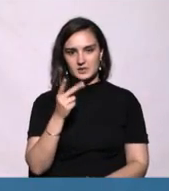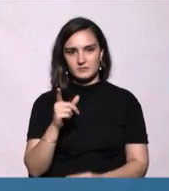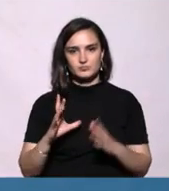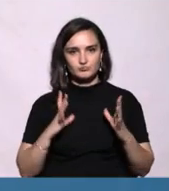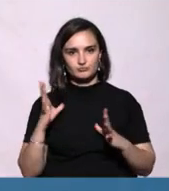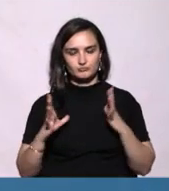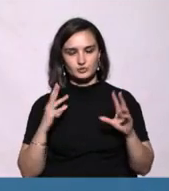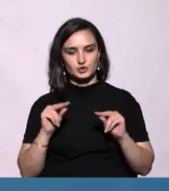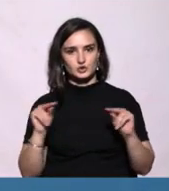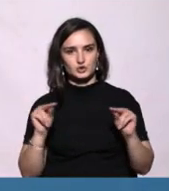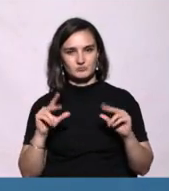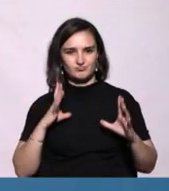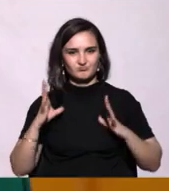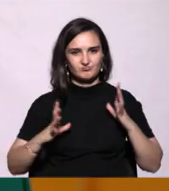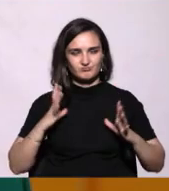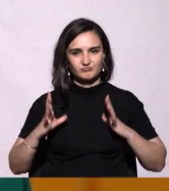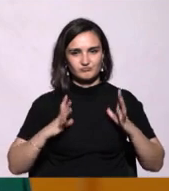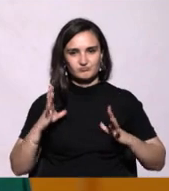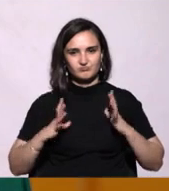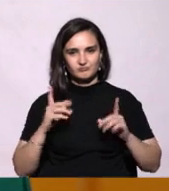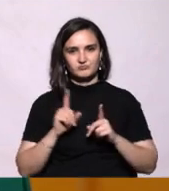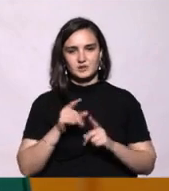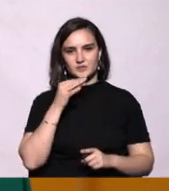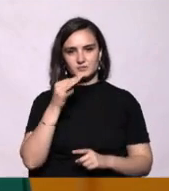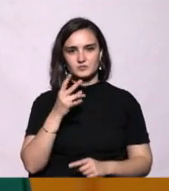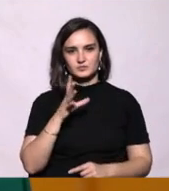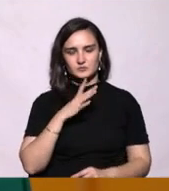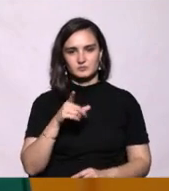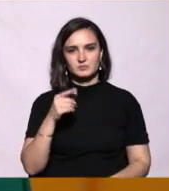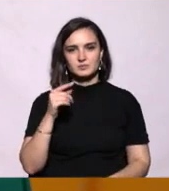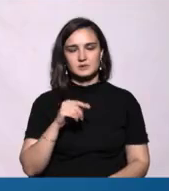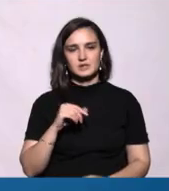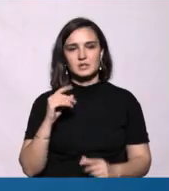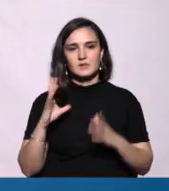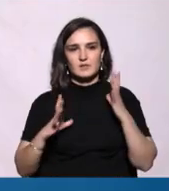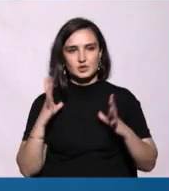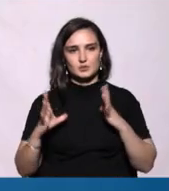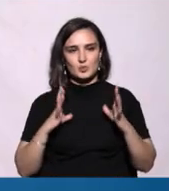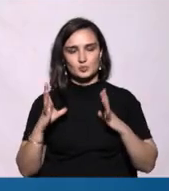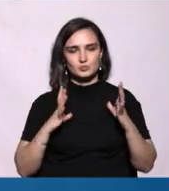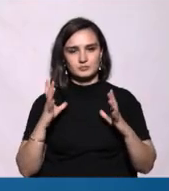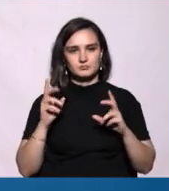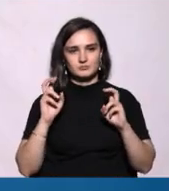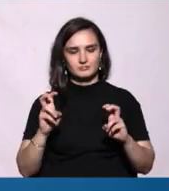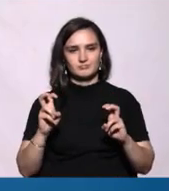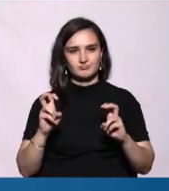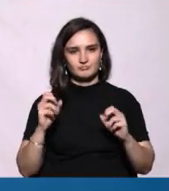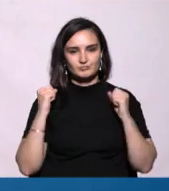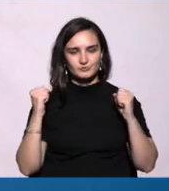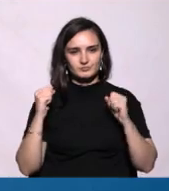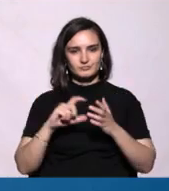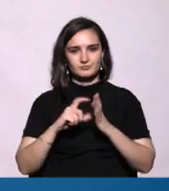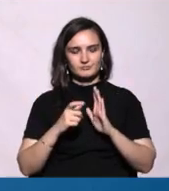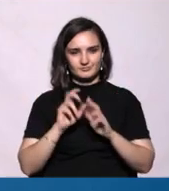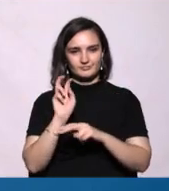and the answer should be go to the gym. Exactly. And, I love going to the gym.